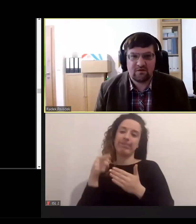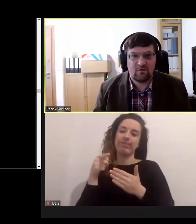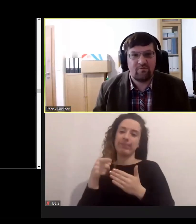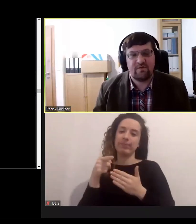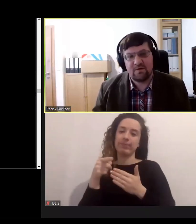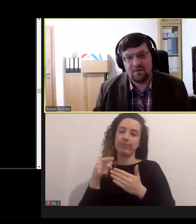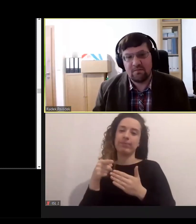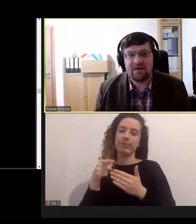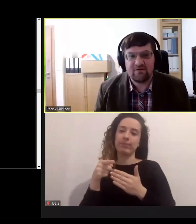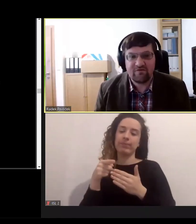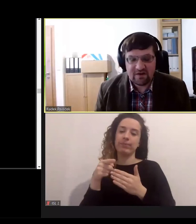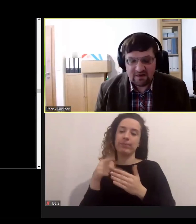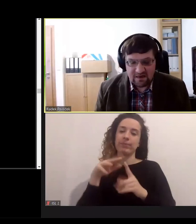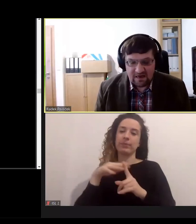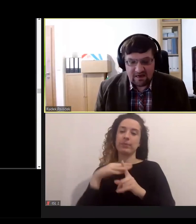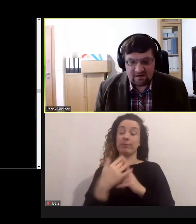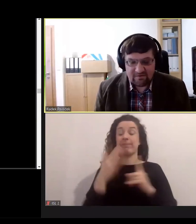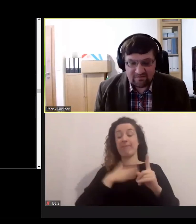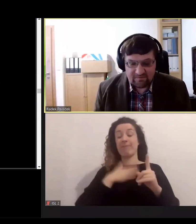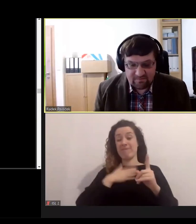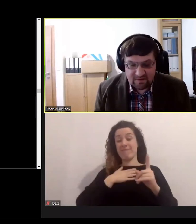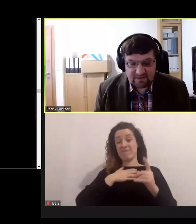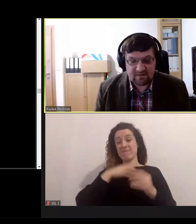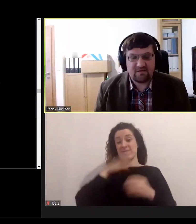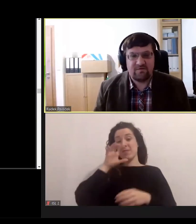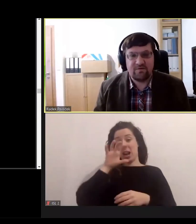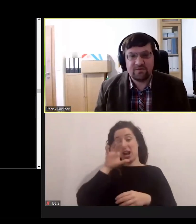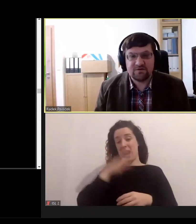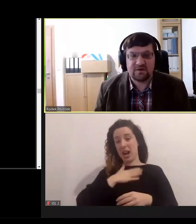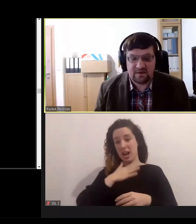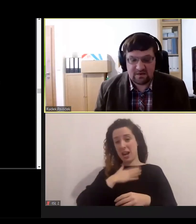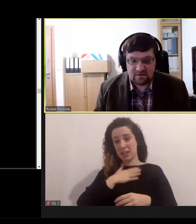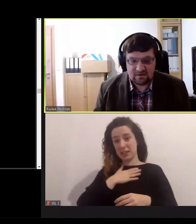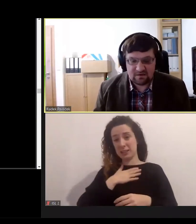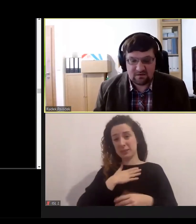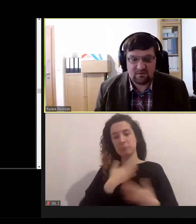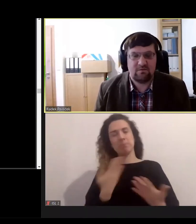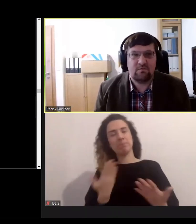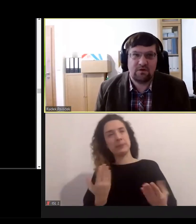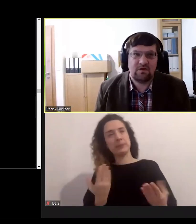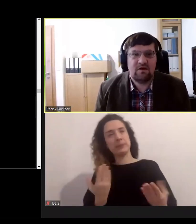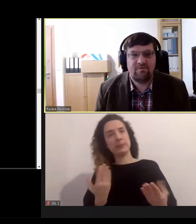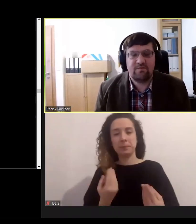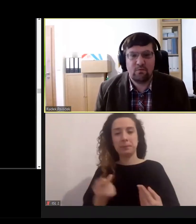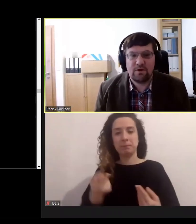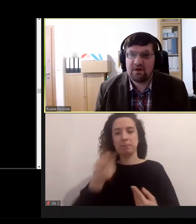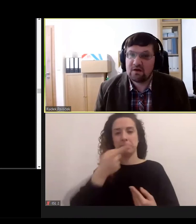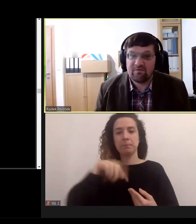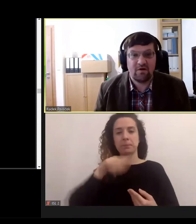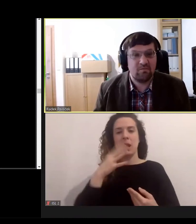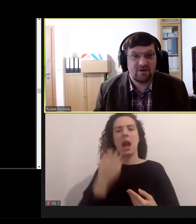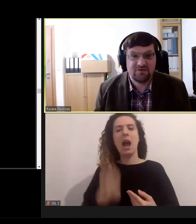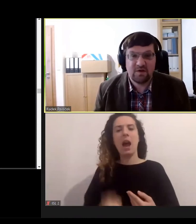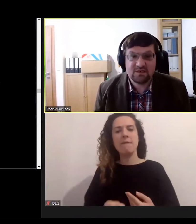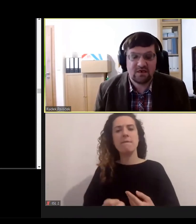some Microsoft Teams, some shared materials, which were